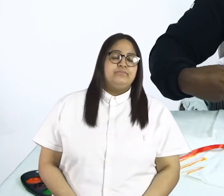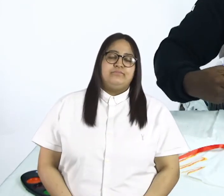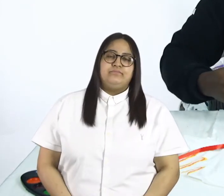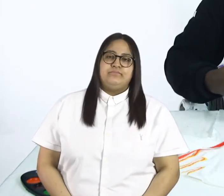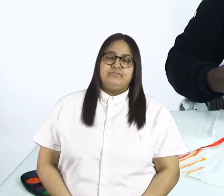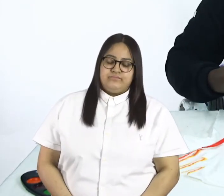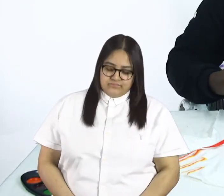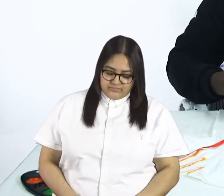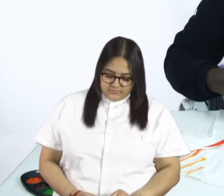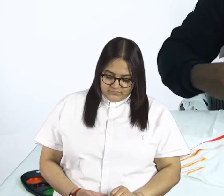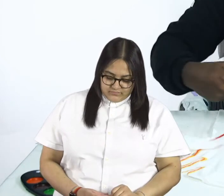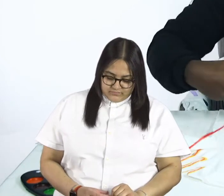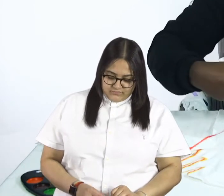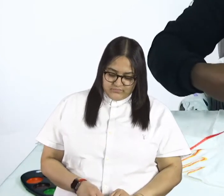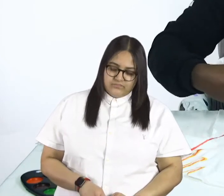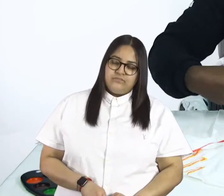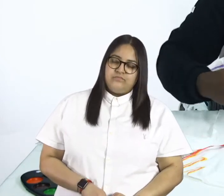1,